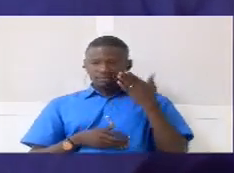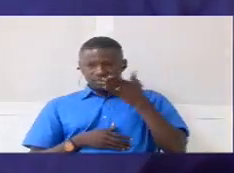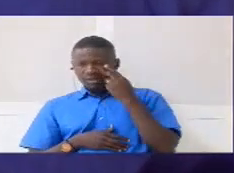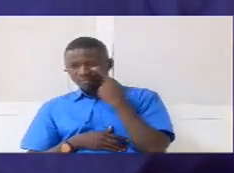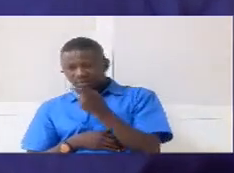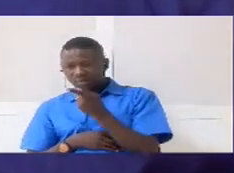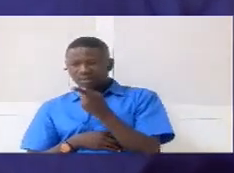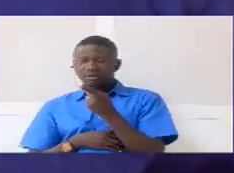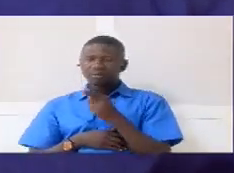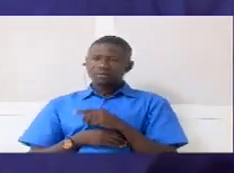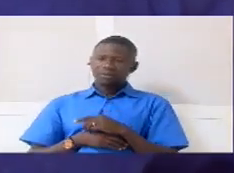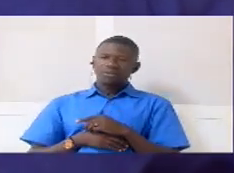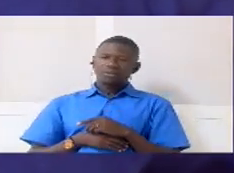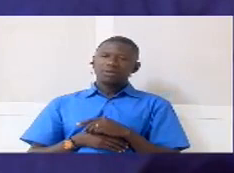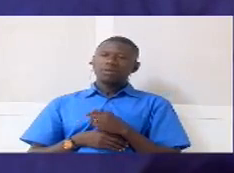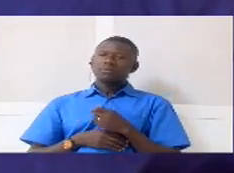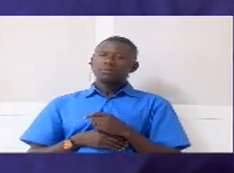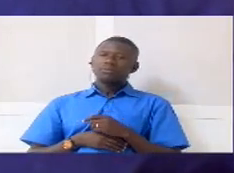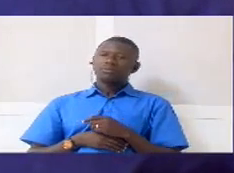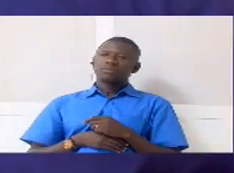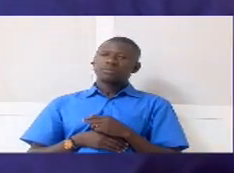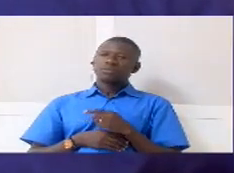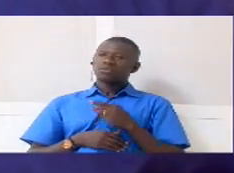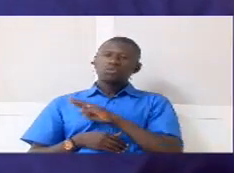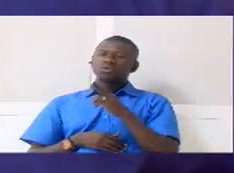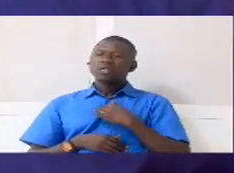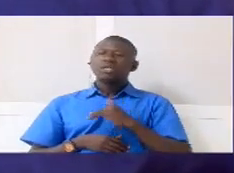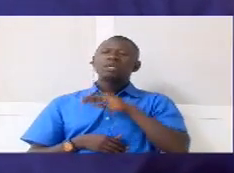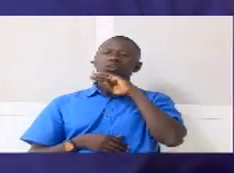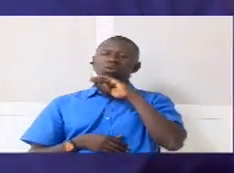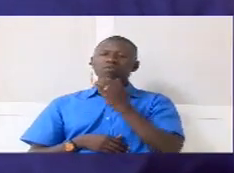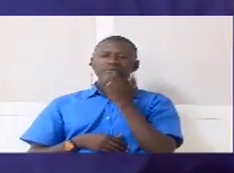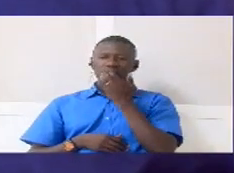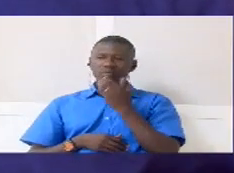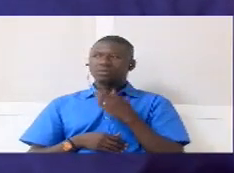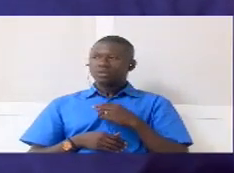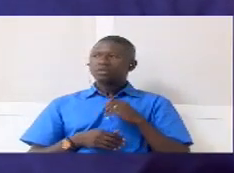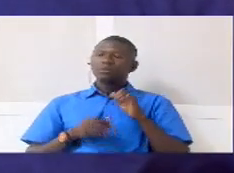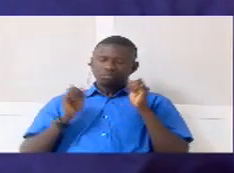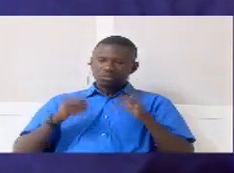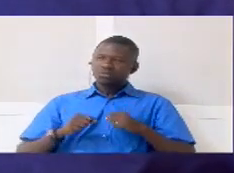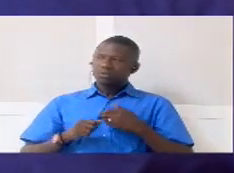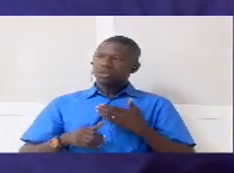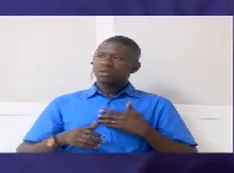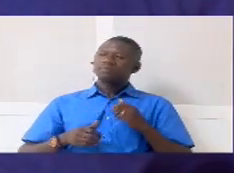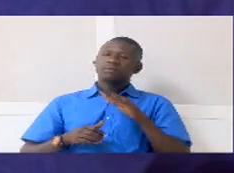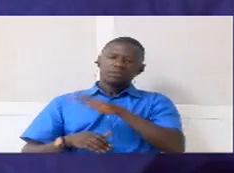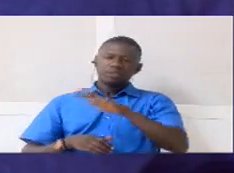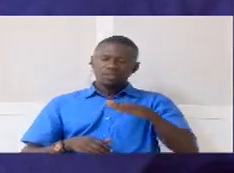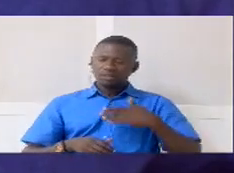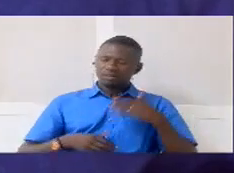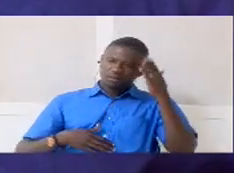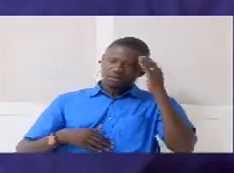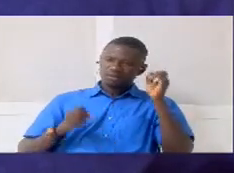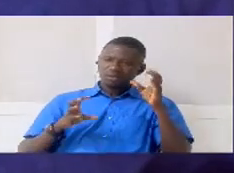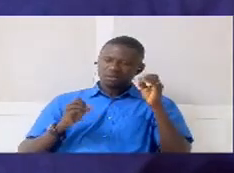ñaka am lekka def don indi lolu seen xale yi do mo rosatu baliya kanyin courant sifal sabu la dimbayalto ni la dindiwol so ñewé da ngay gis